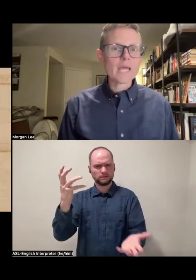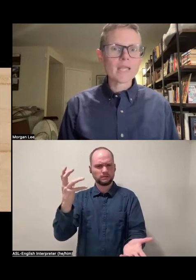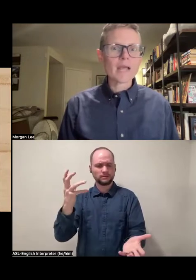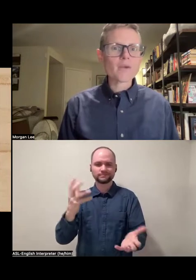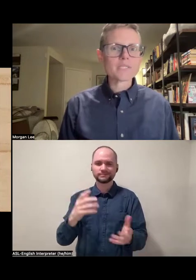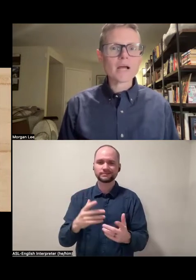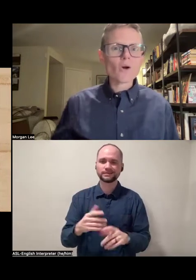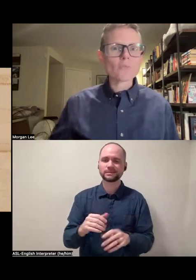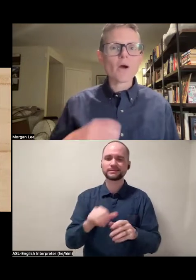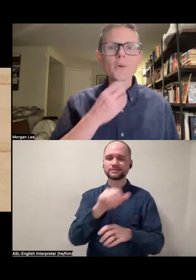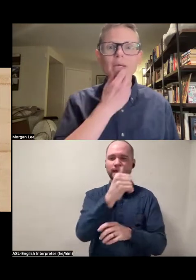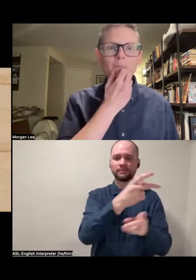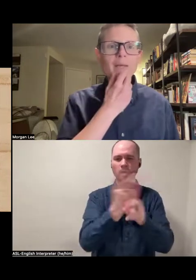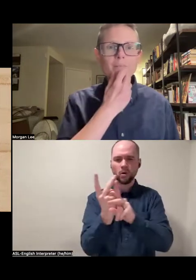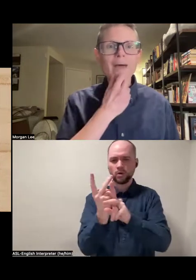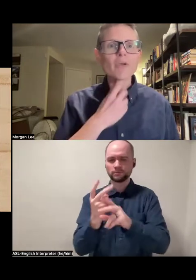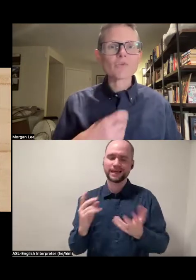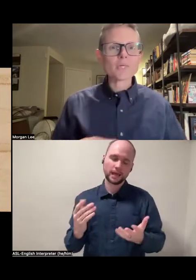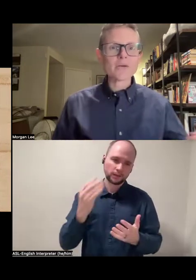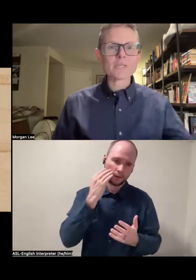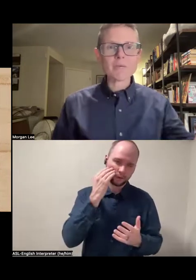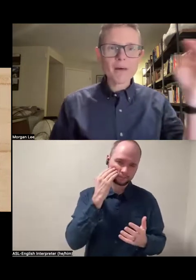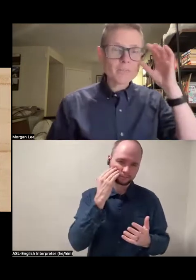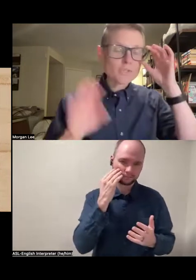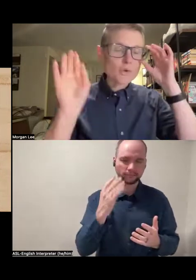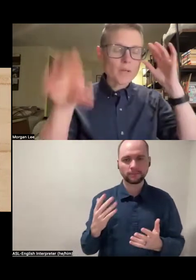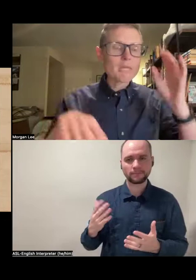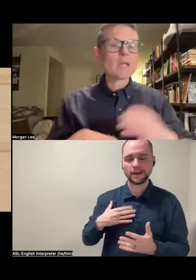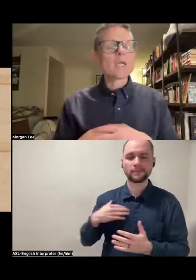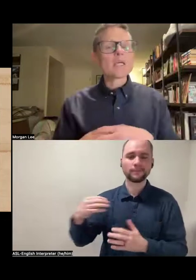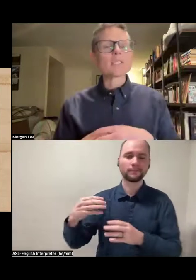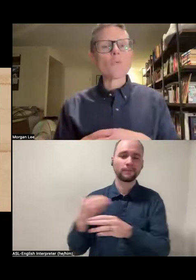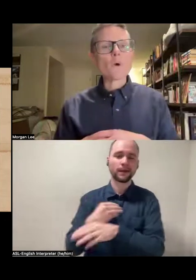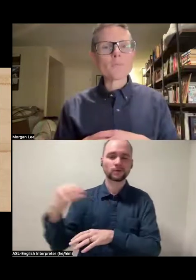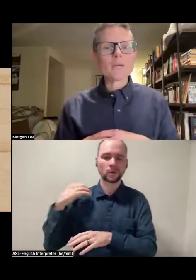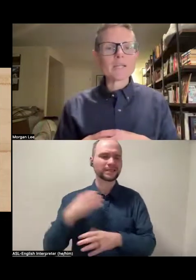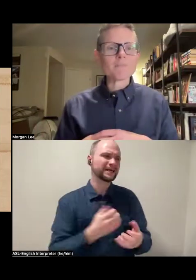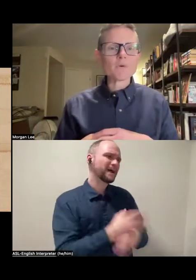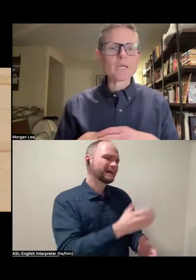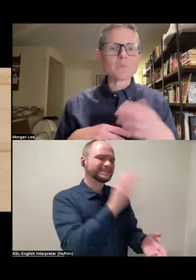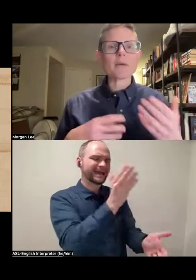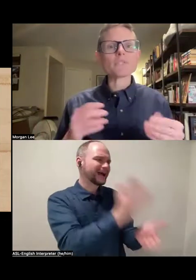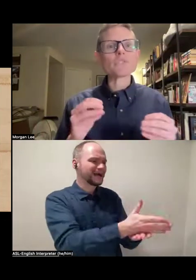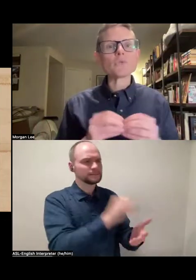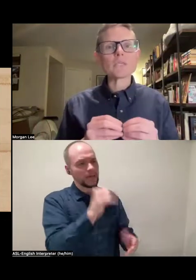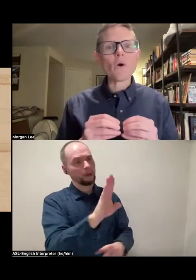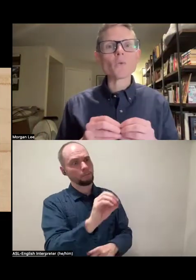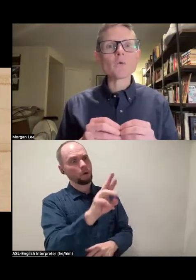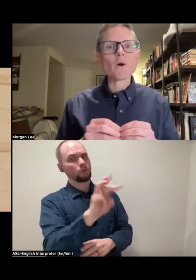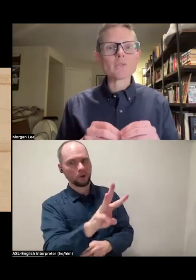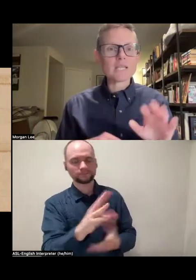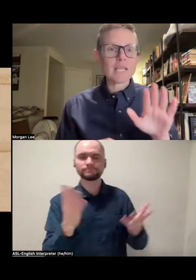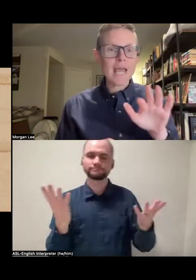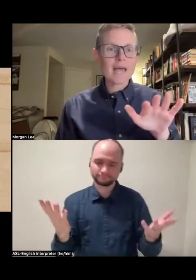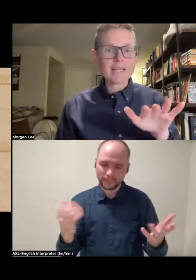borrow 10. I know it's not called borrowing. My math coach always yells at me about it, but you know what I mean. So what we ended up doing, I was just using the